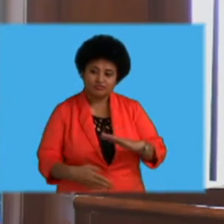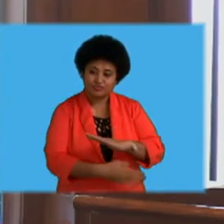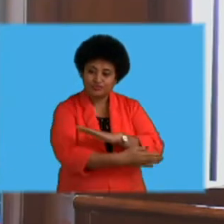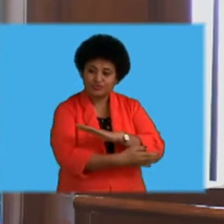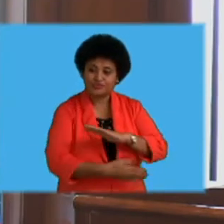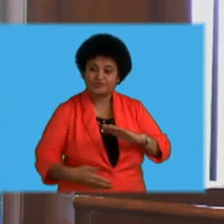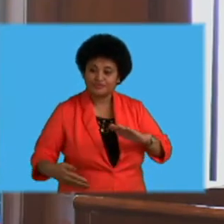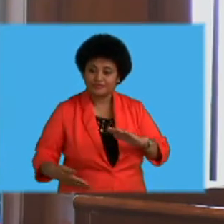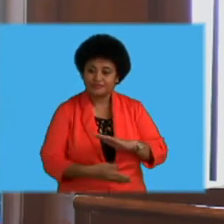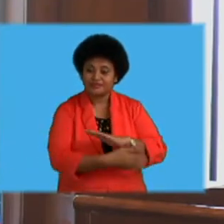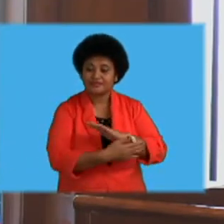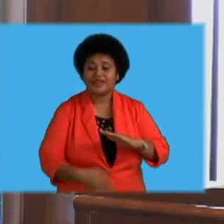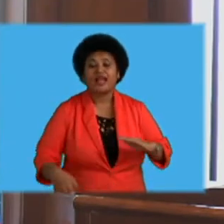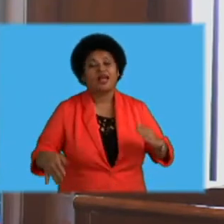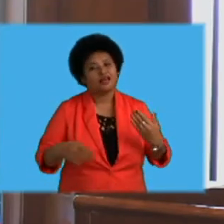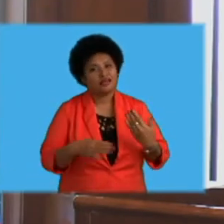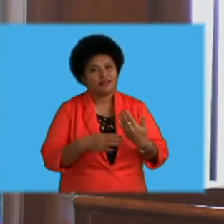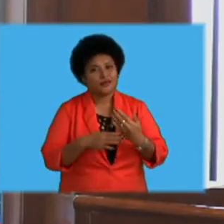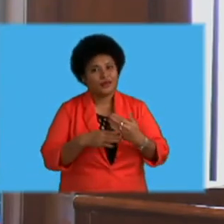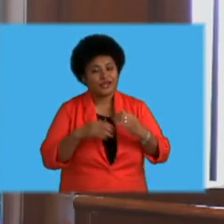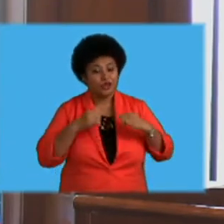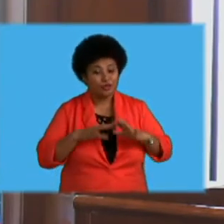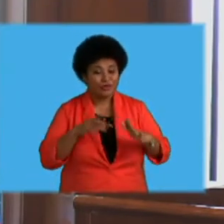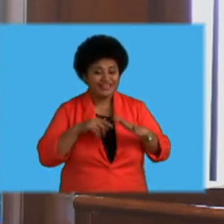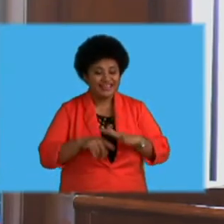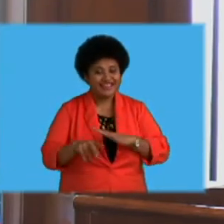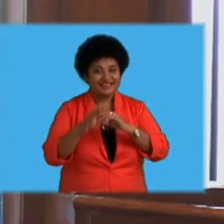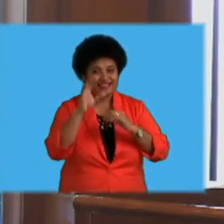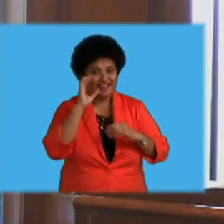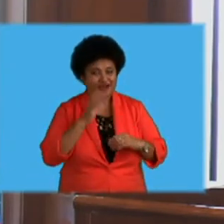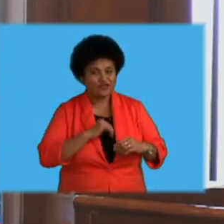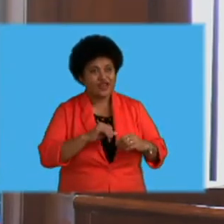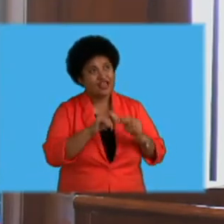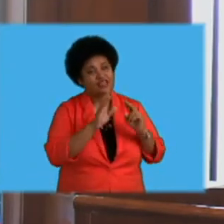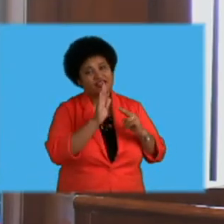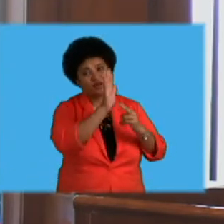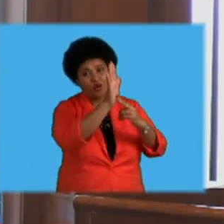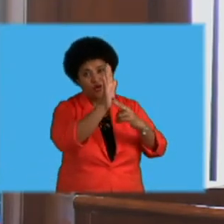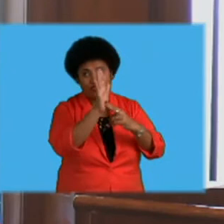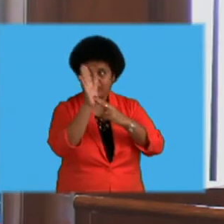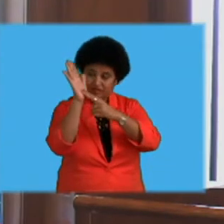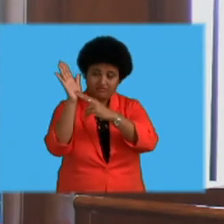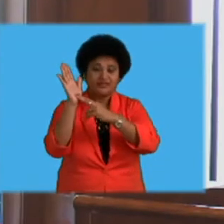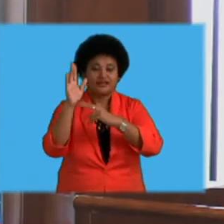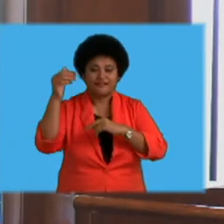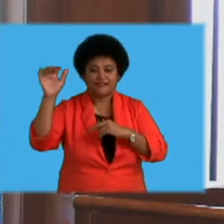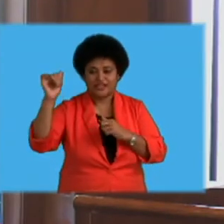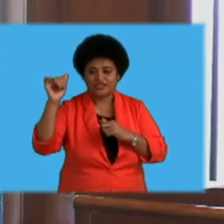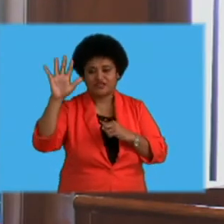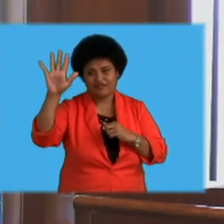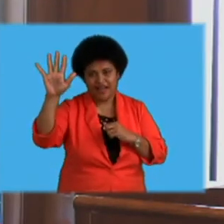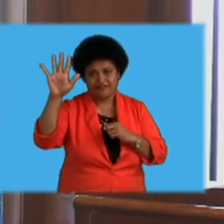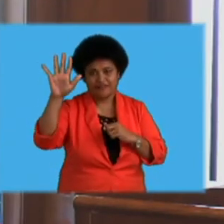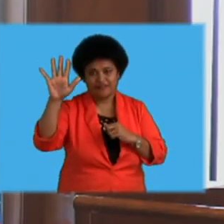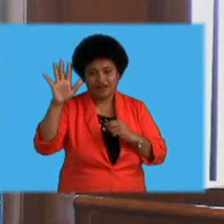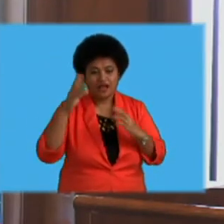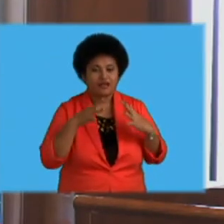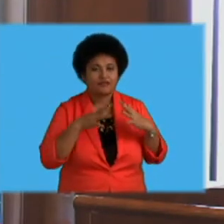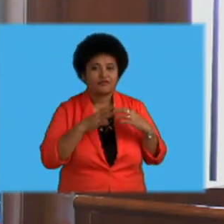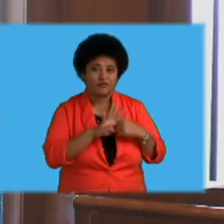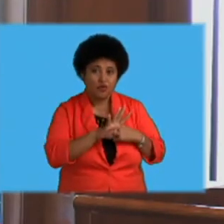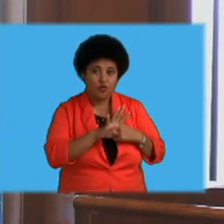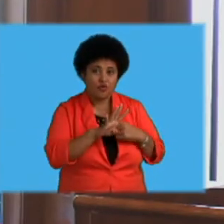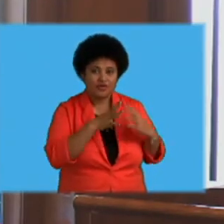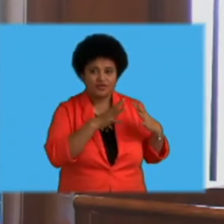Work has been completed around the country. For those in the north, we've had 5 which are on progress and about to be completed, and 4 in the Western